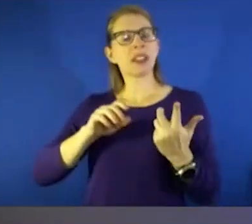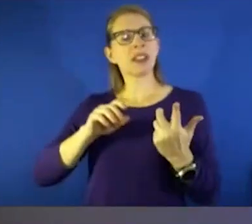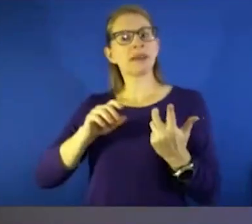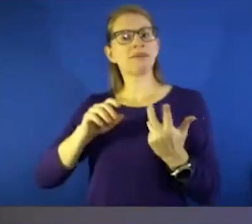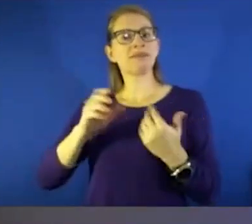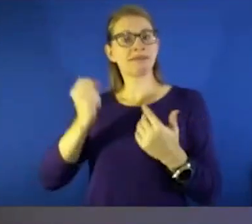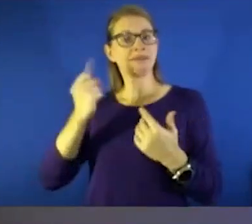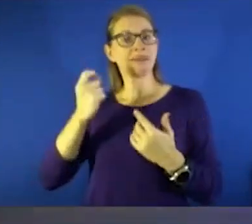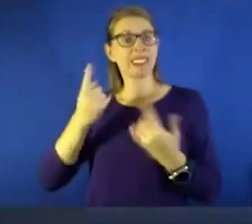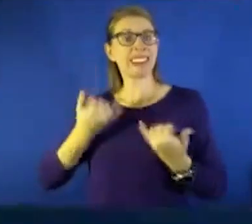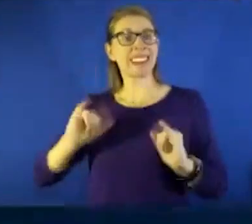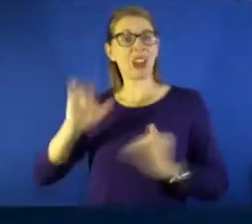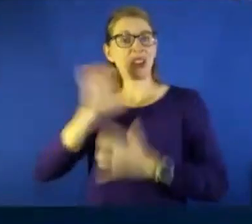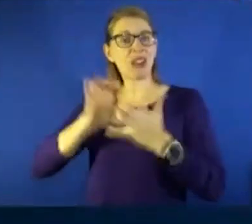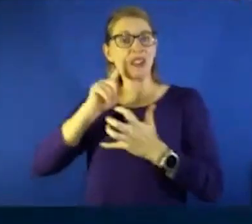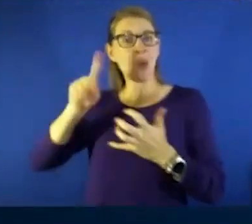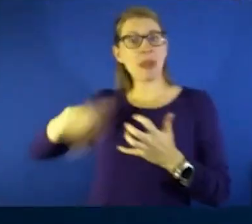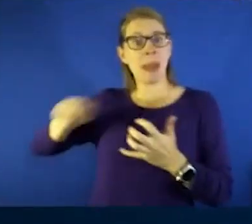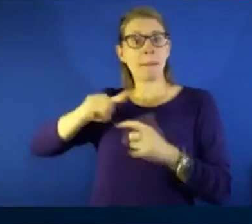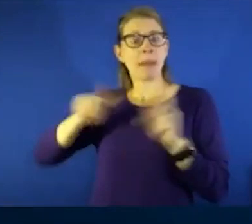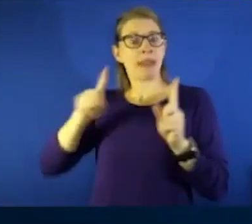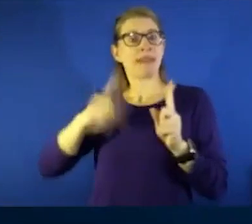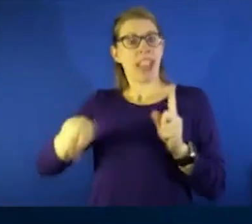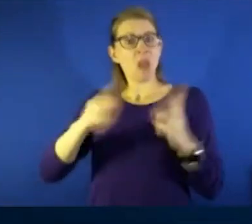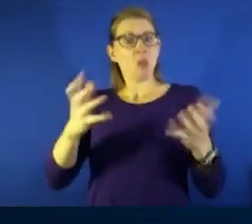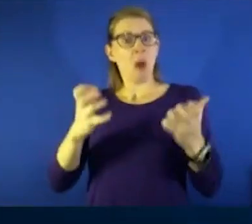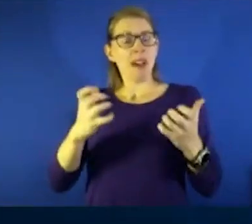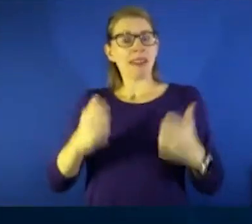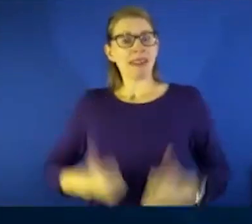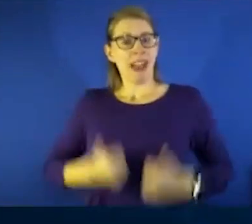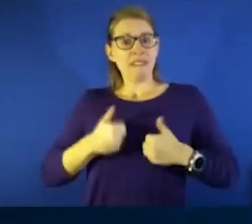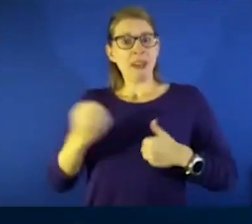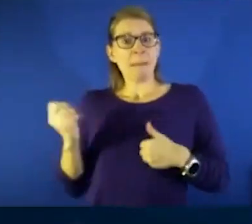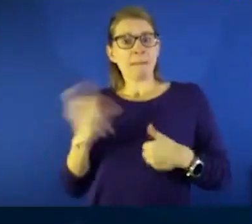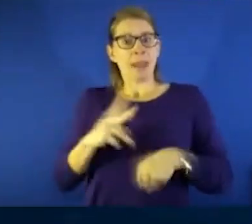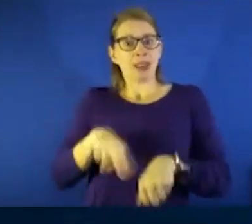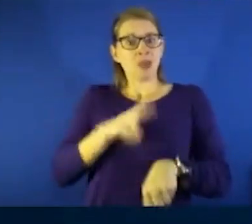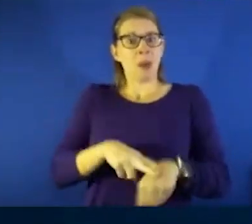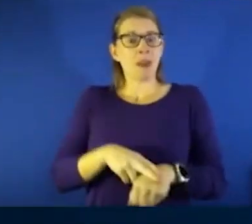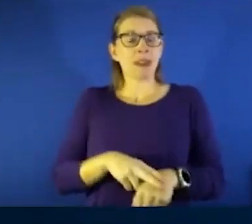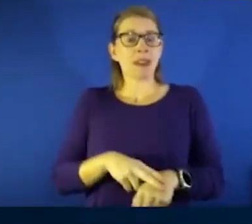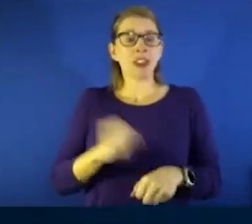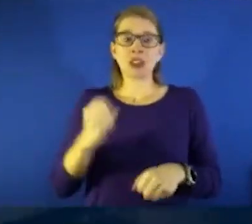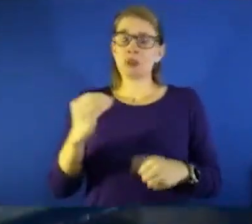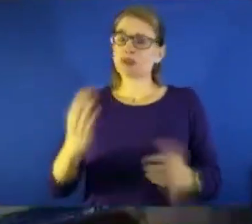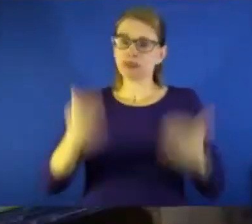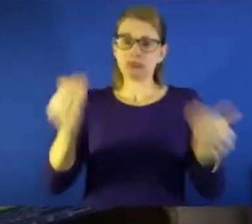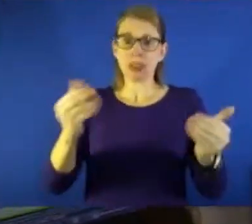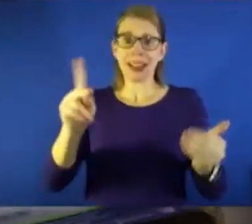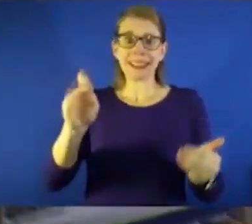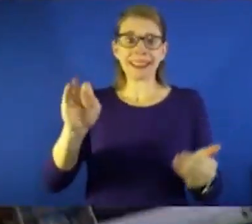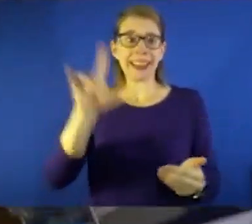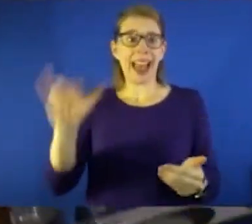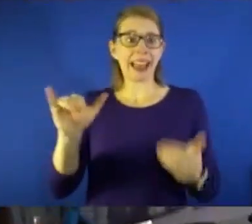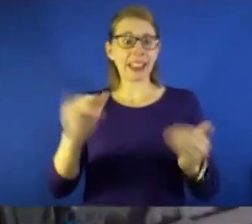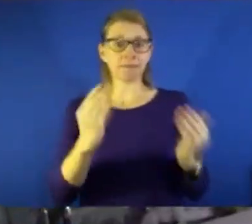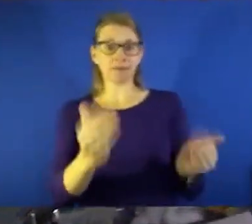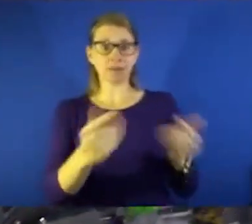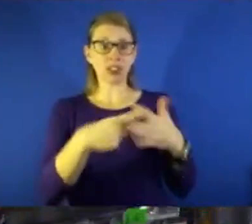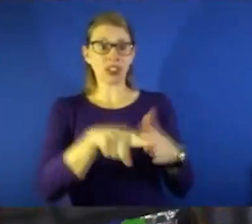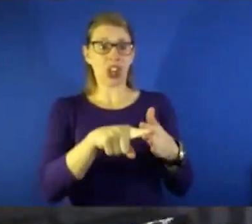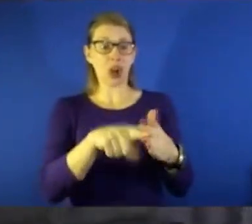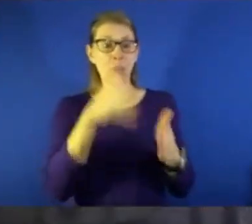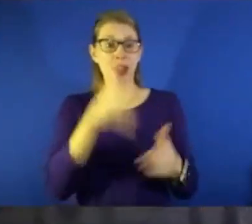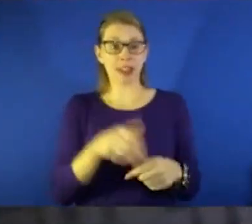here to help get life back to normal. So let's get to it. Nurse Kelly, I want to let you get started. You ready?